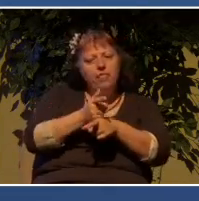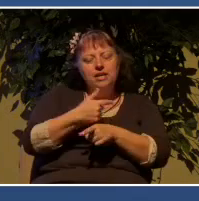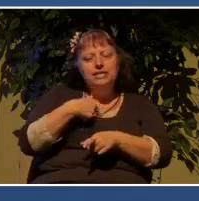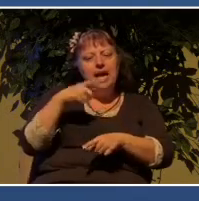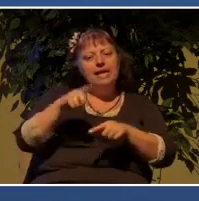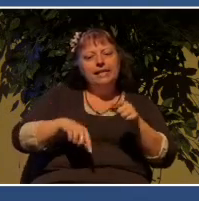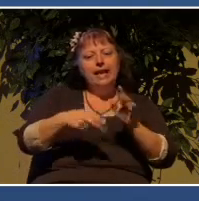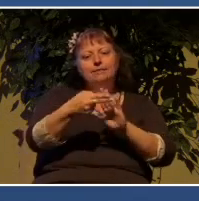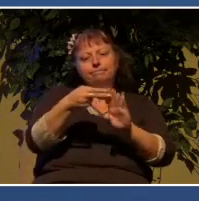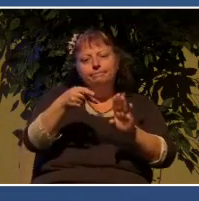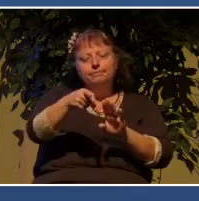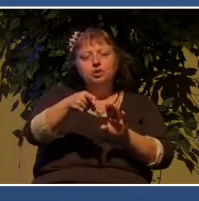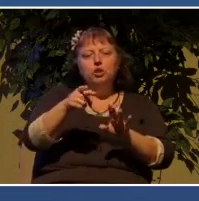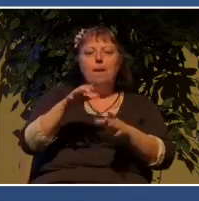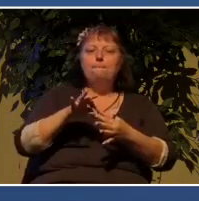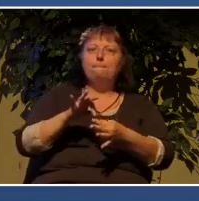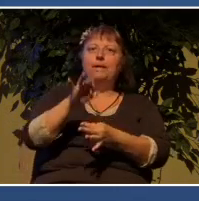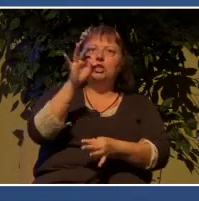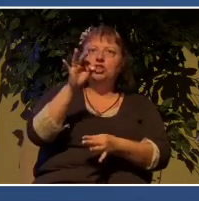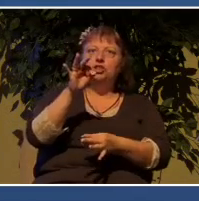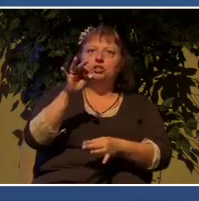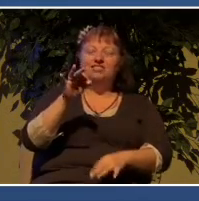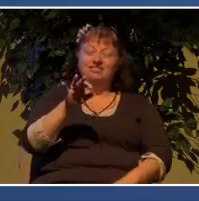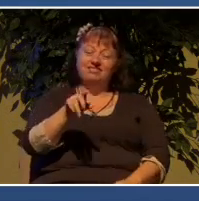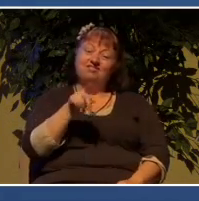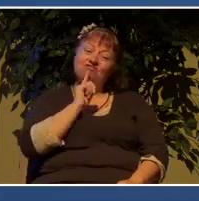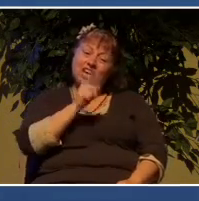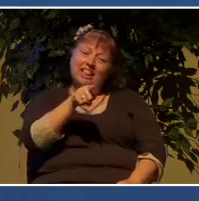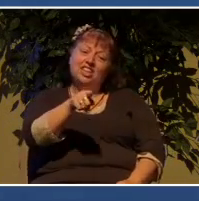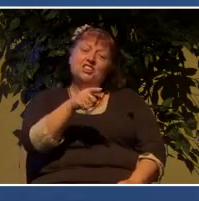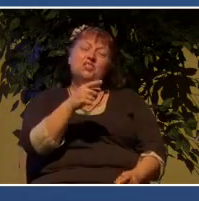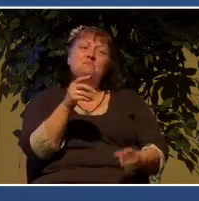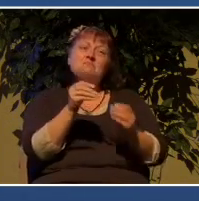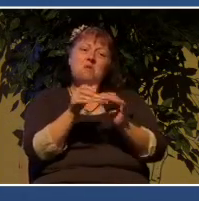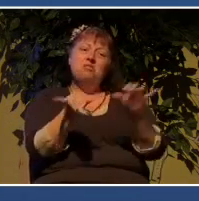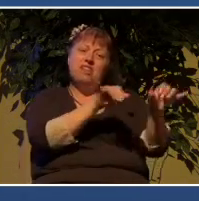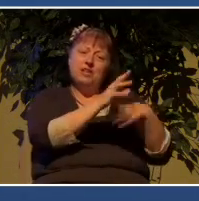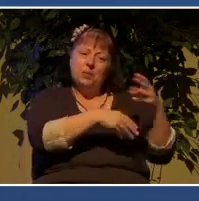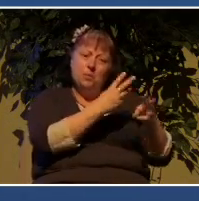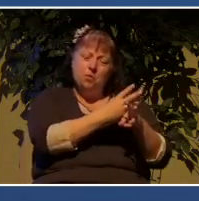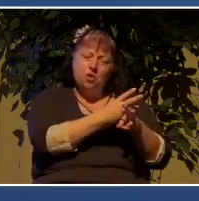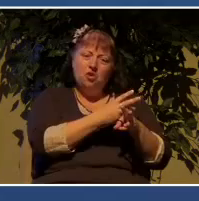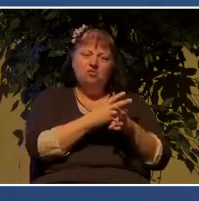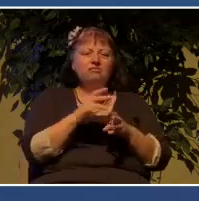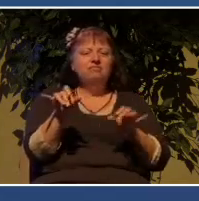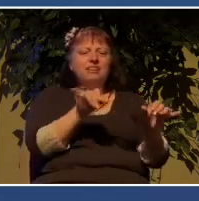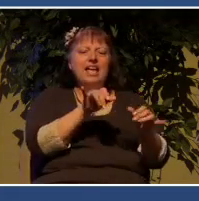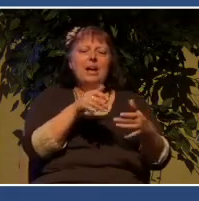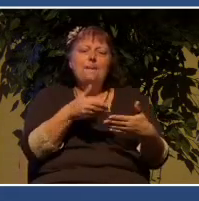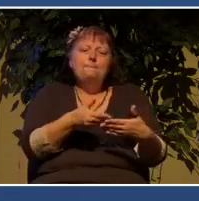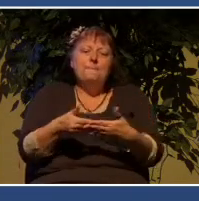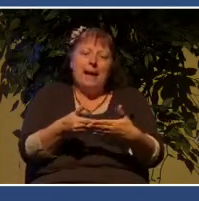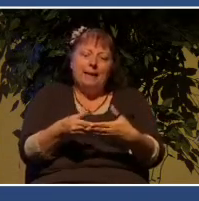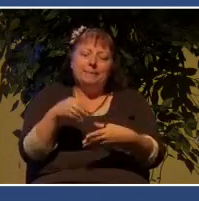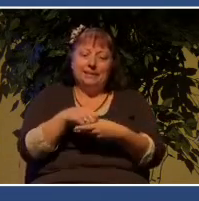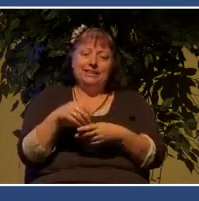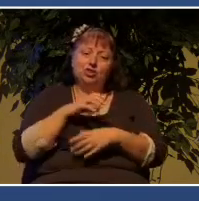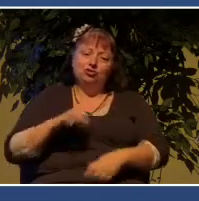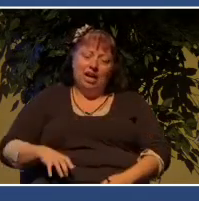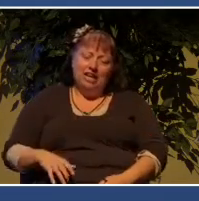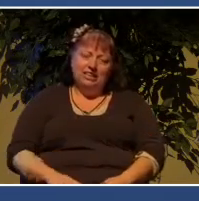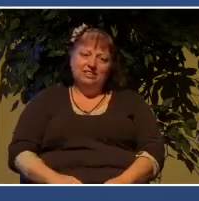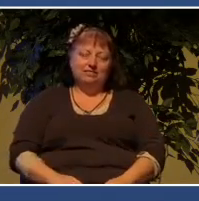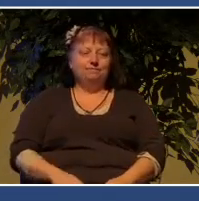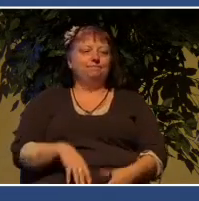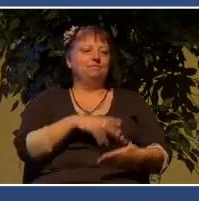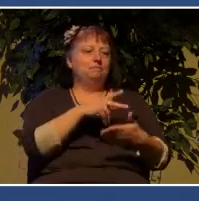but as worldly, mere infants in Christ. And he goes on to explain what a bunch of babies they are